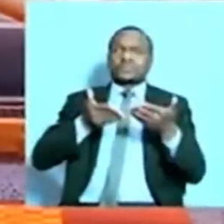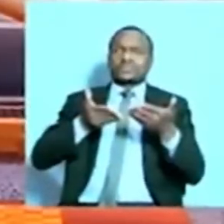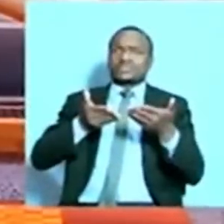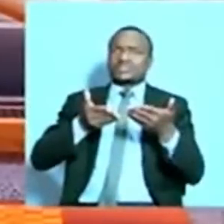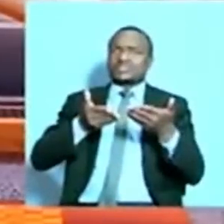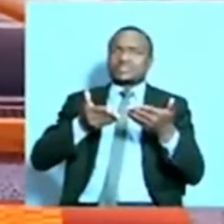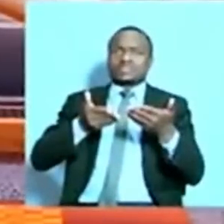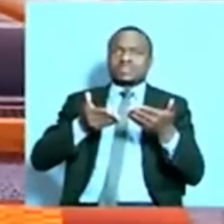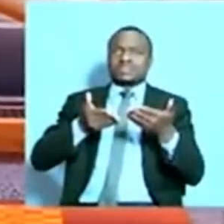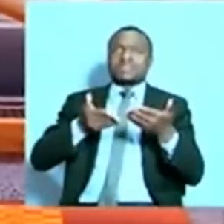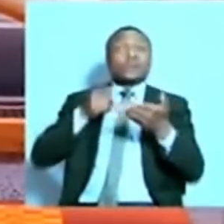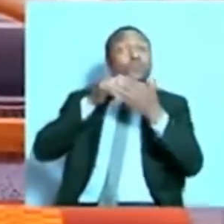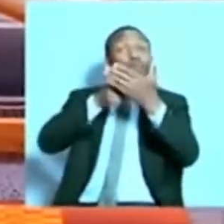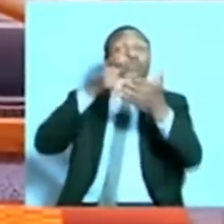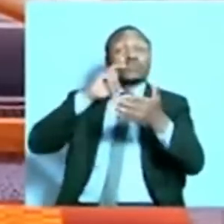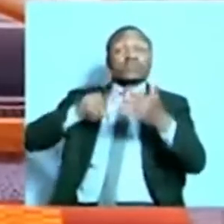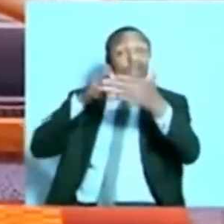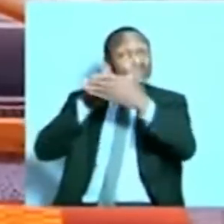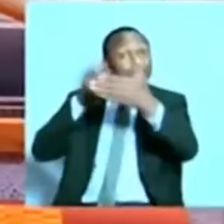House.